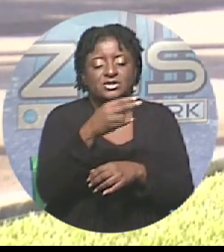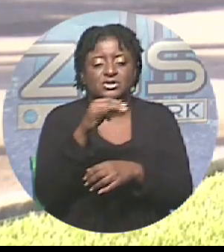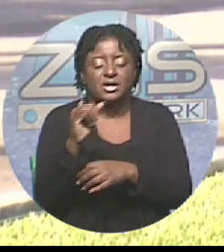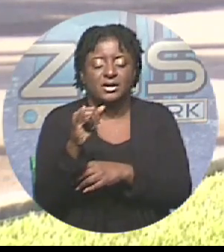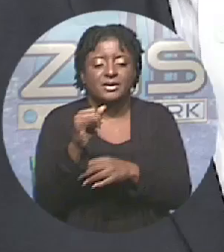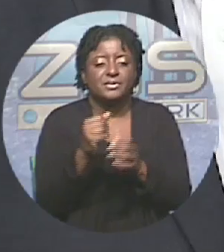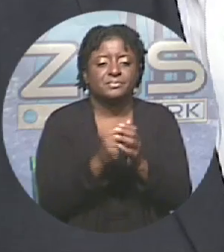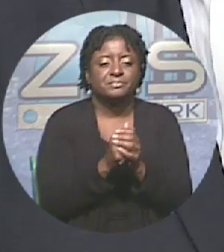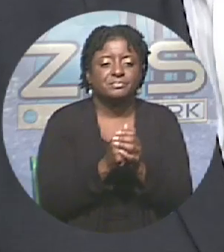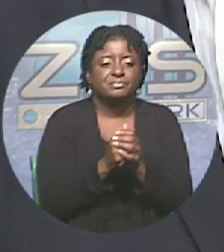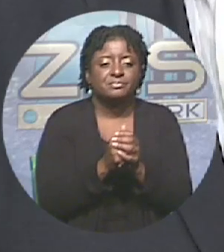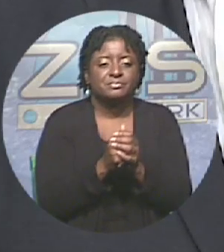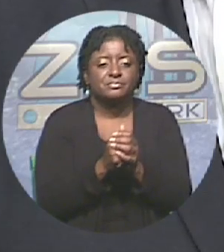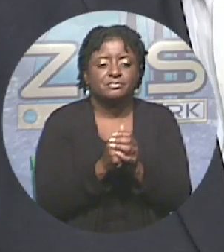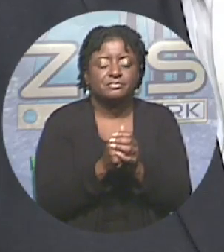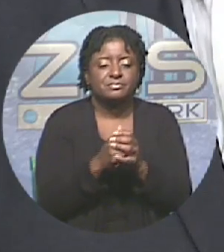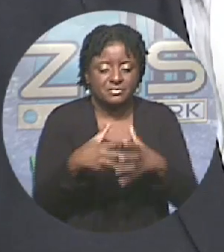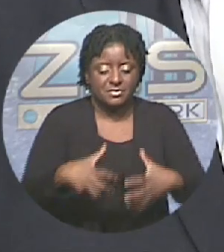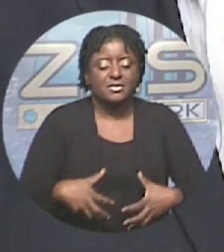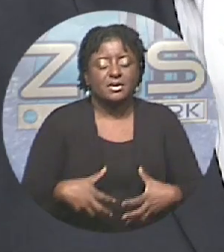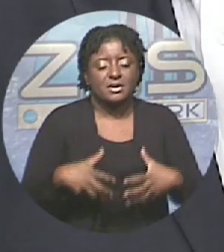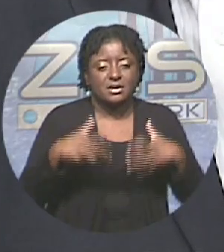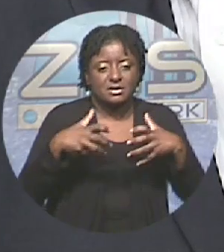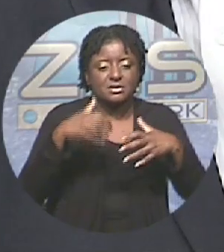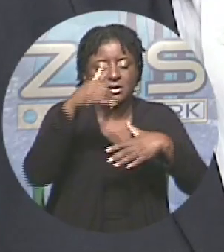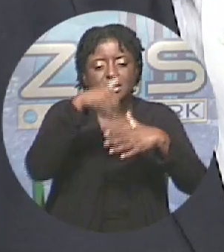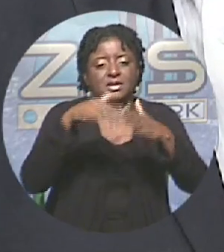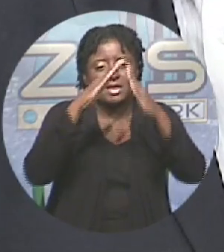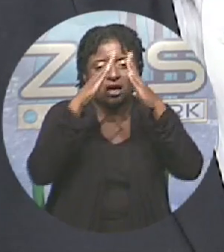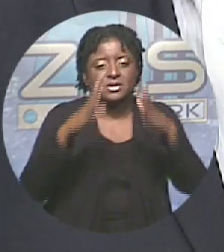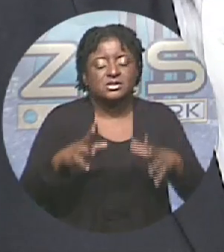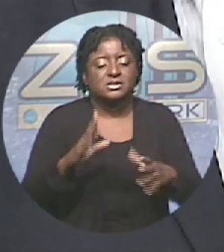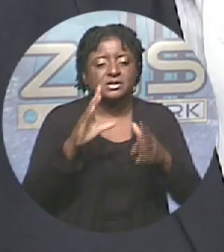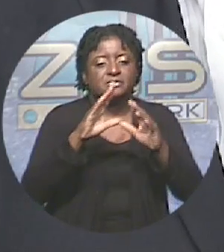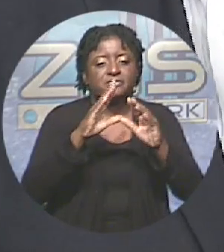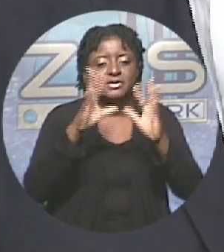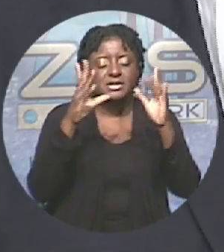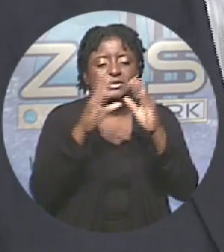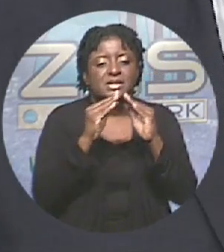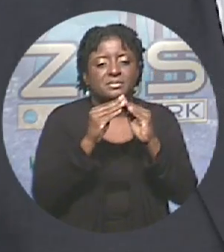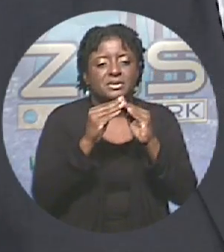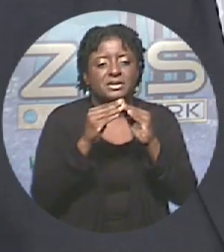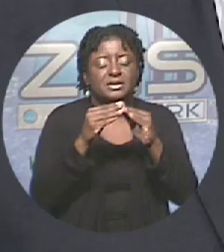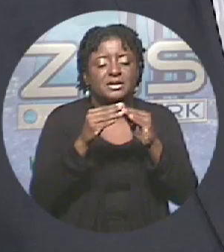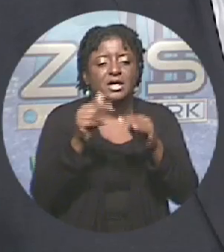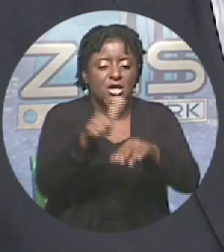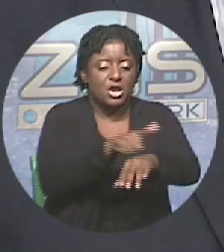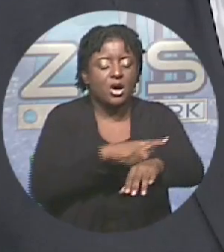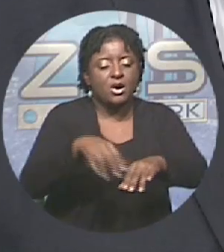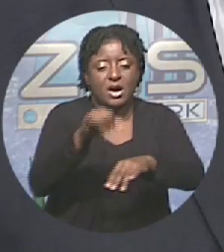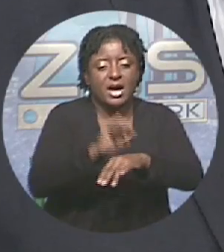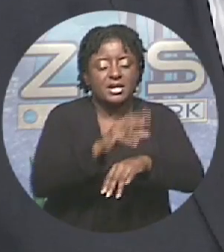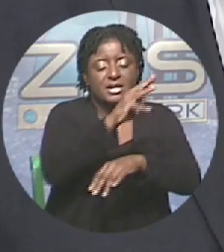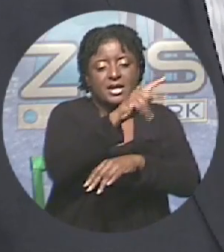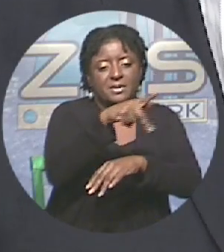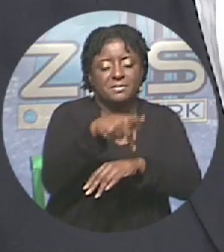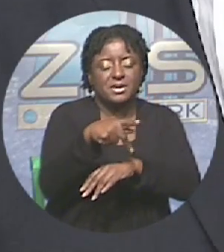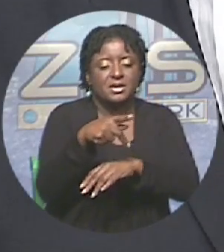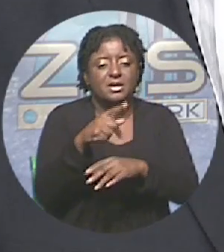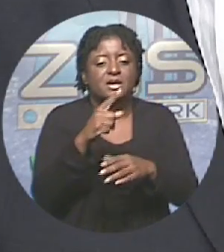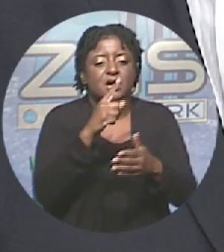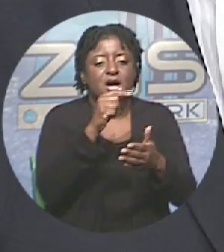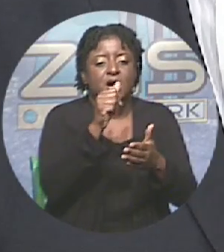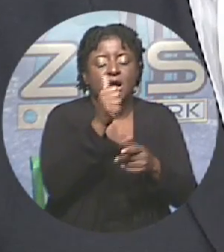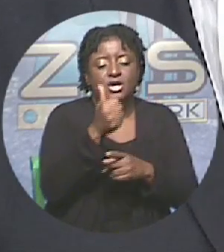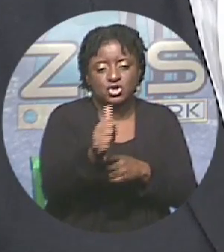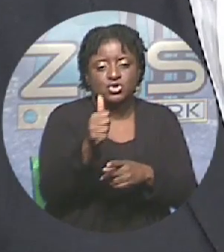Network News. Tempers flared in the House of Assembly this morning after the Long Island MP accused the nation's chief of being involved in a conflict